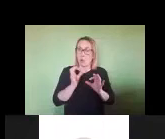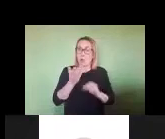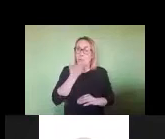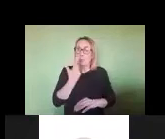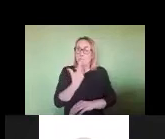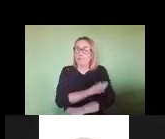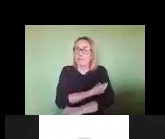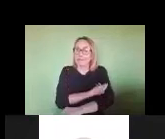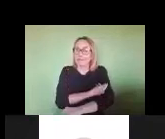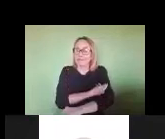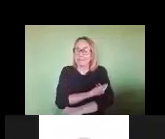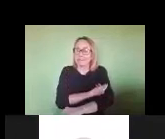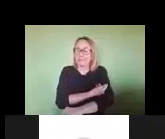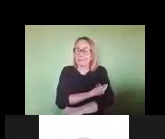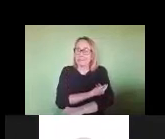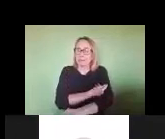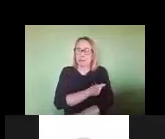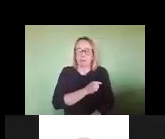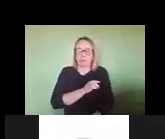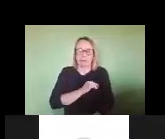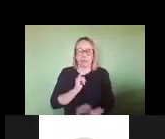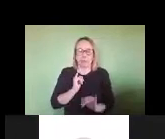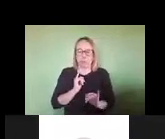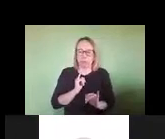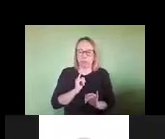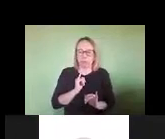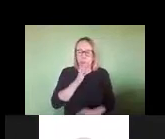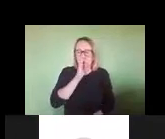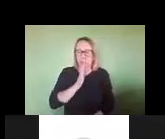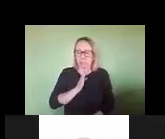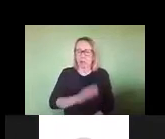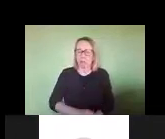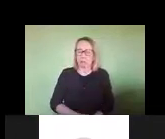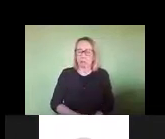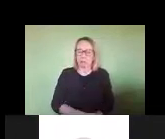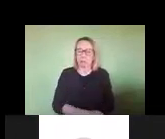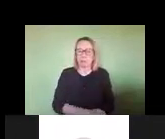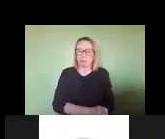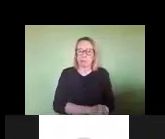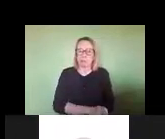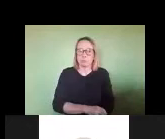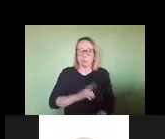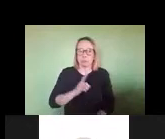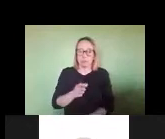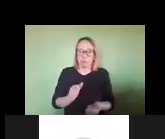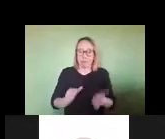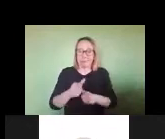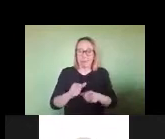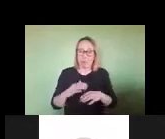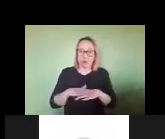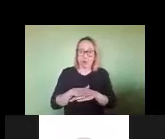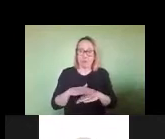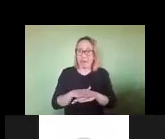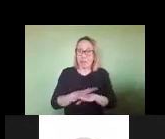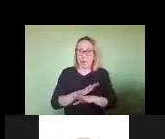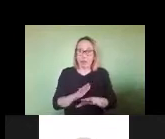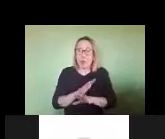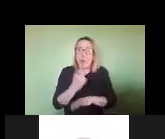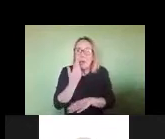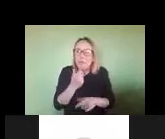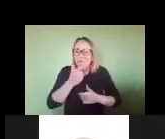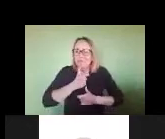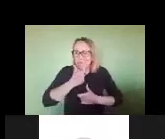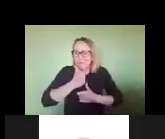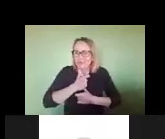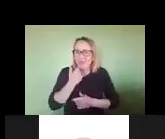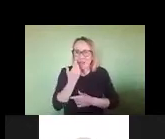was quite gloomy, you know. But in saying that, the neighbourhood networks ones weren't gloomy. It was always a good laugh, you know. There was